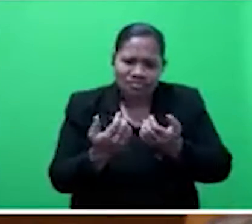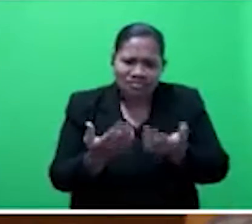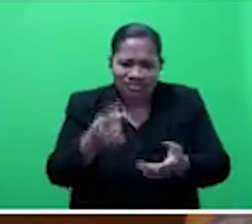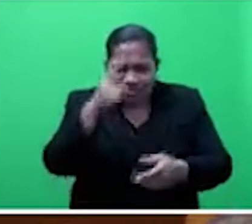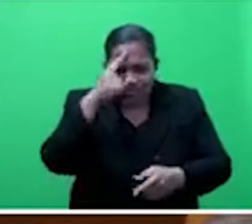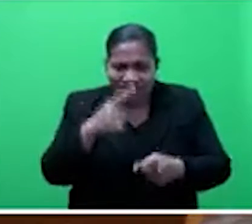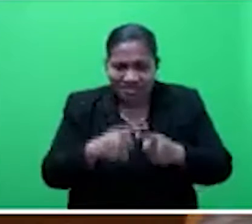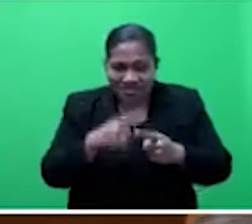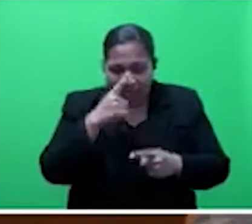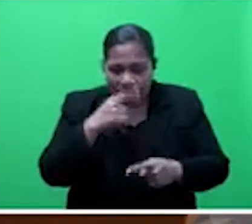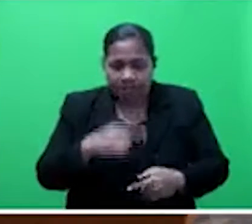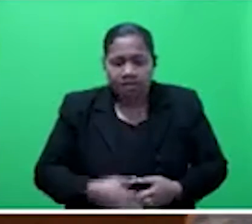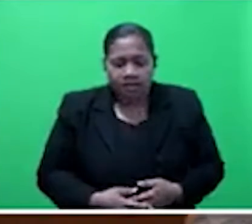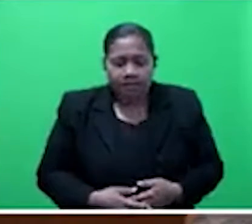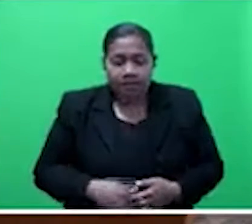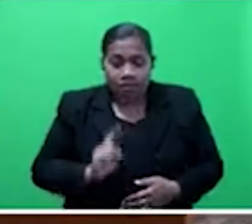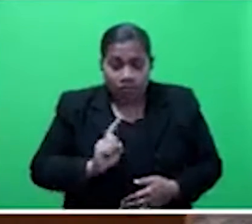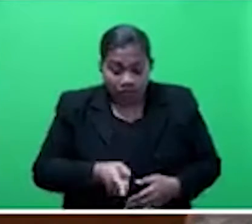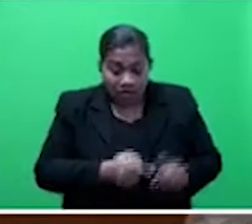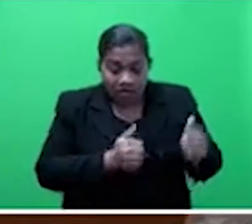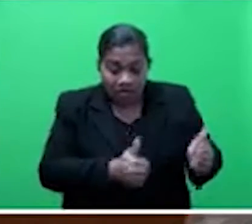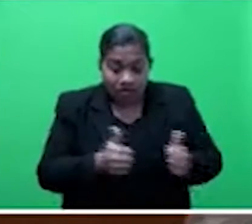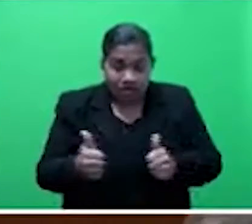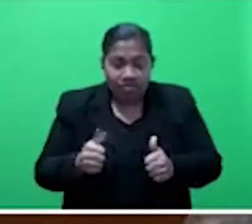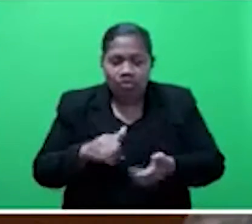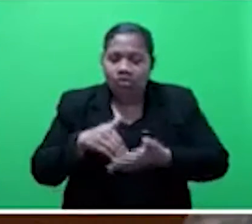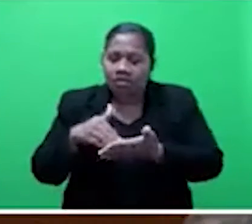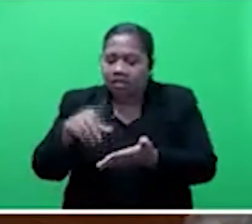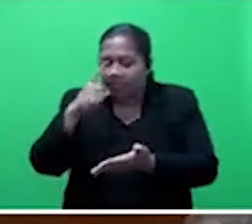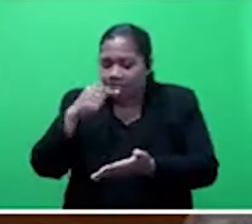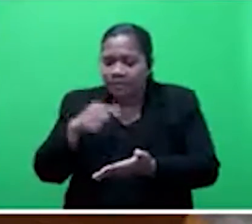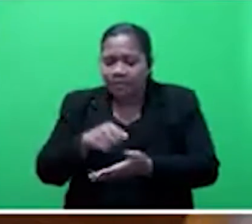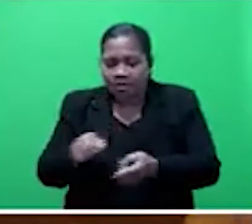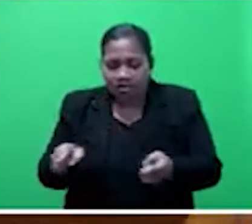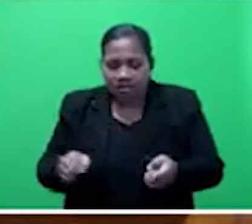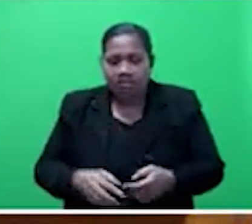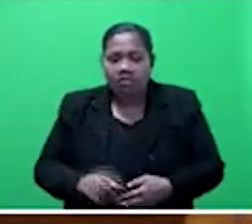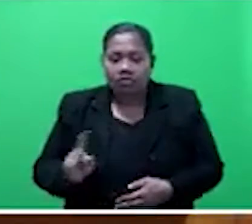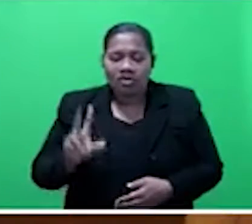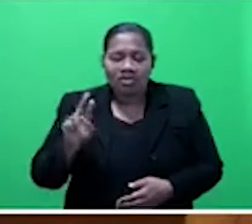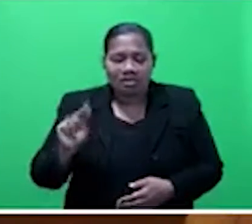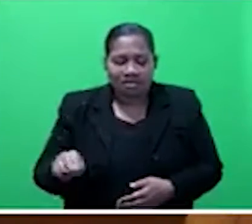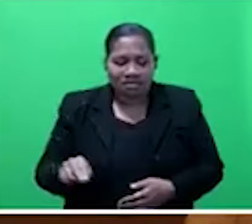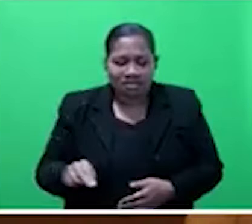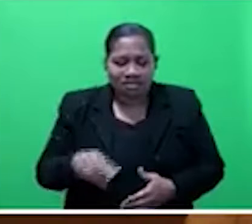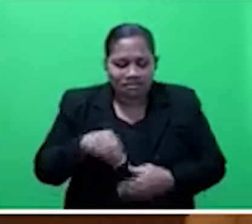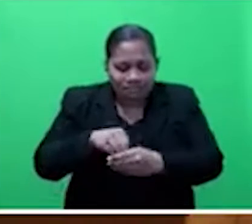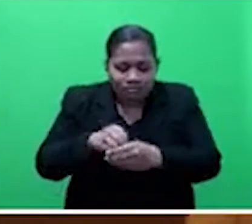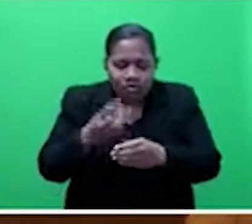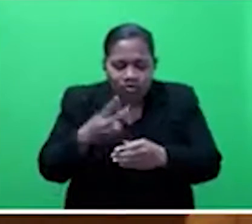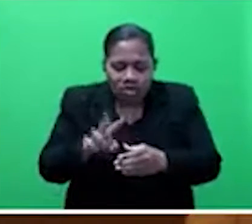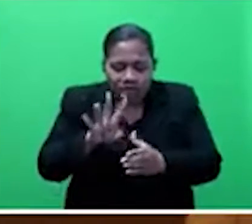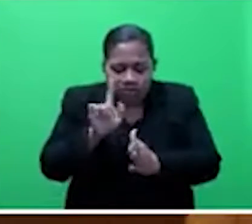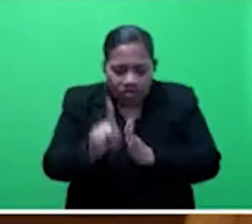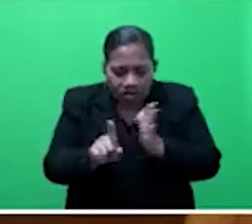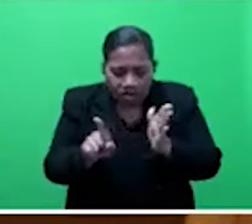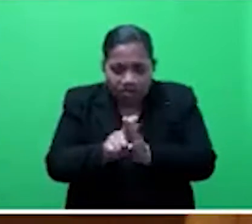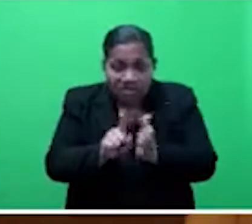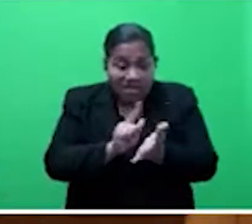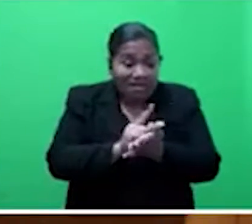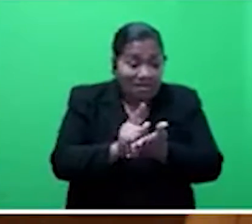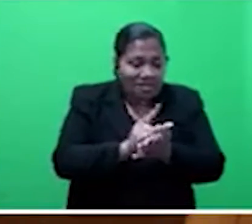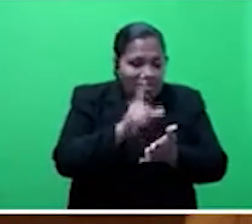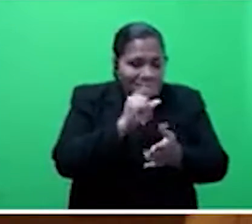arrangement will help people to get the treatment they need immediately within the 24 hours and later get the rest of their